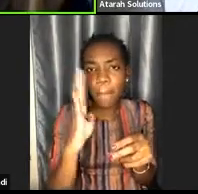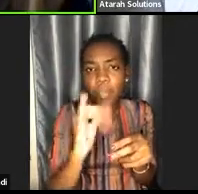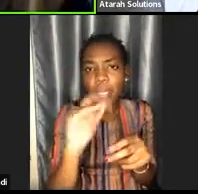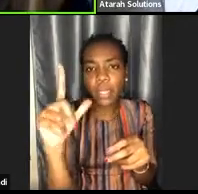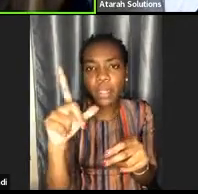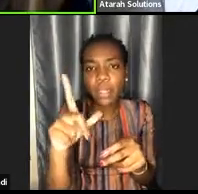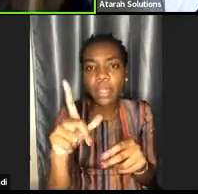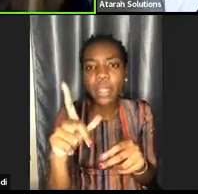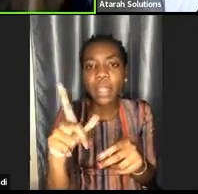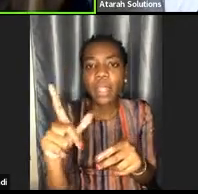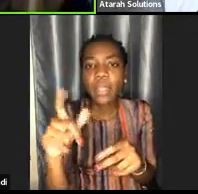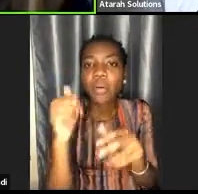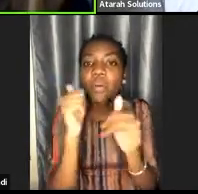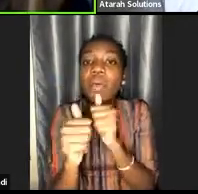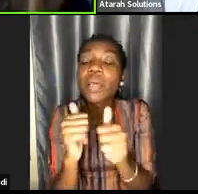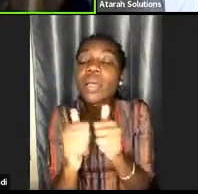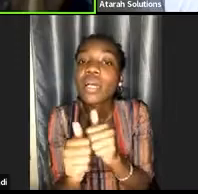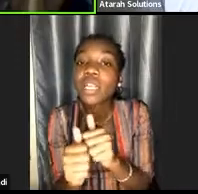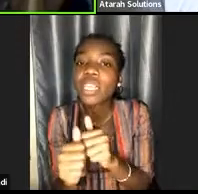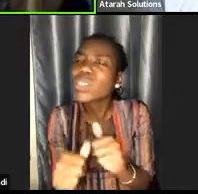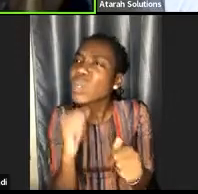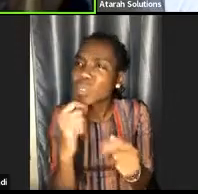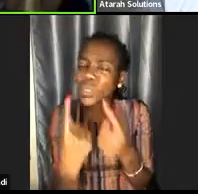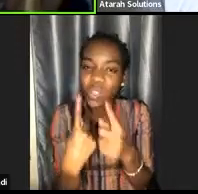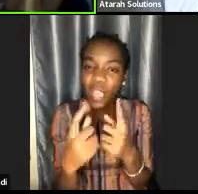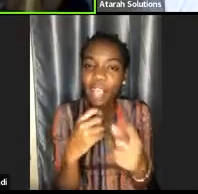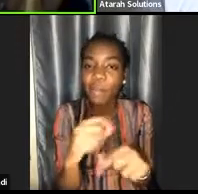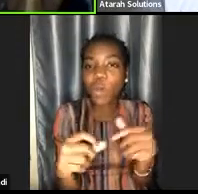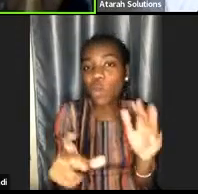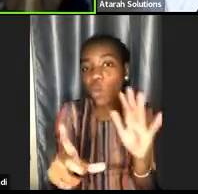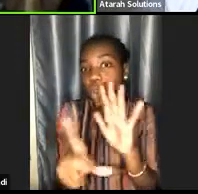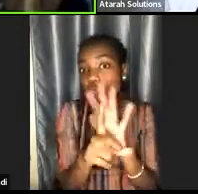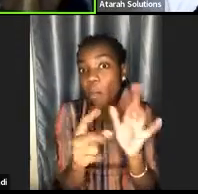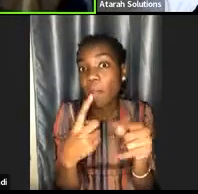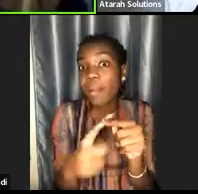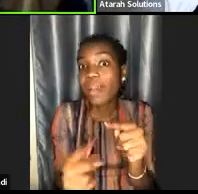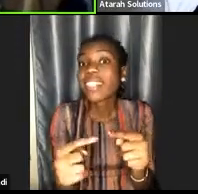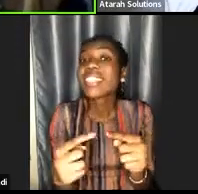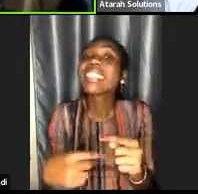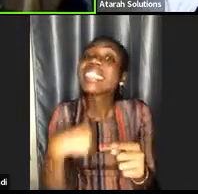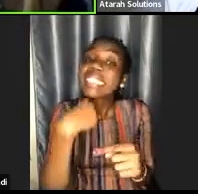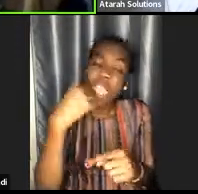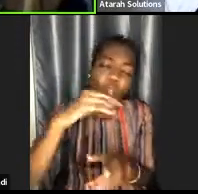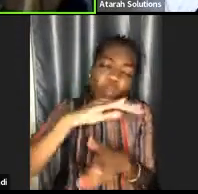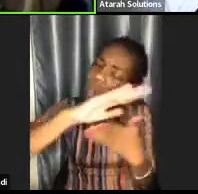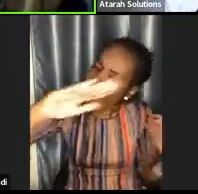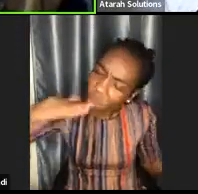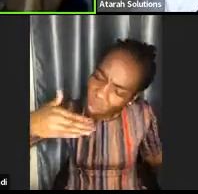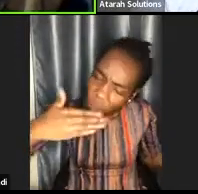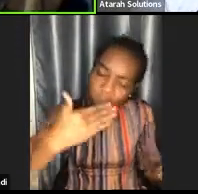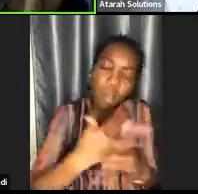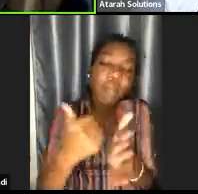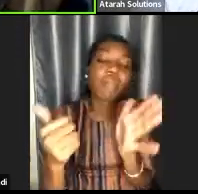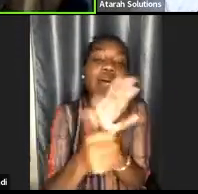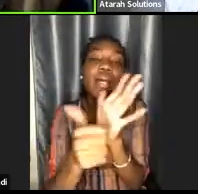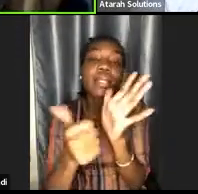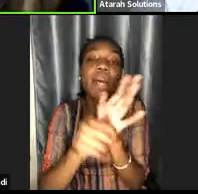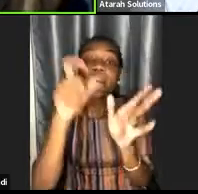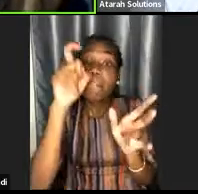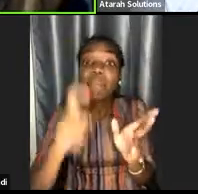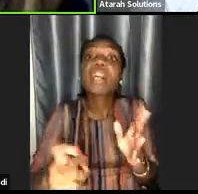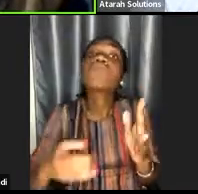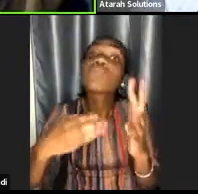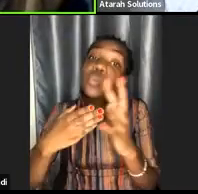was not passed into law, which was dictating that all civil matters, they must pass through